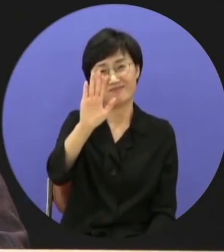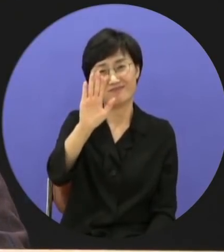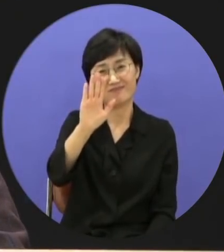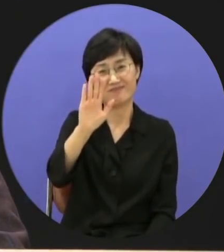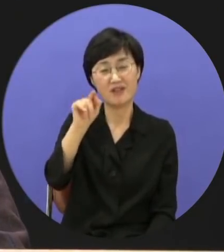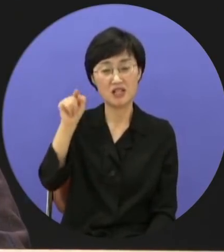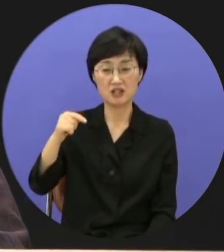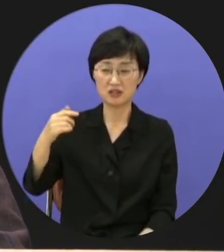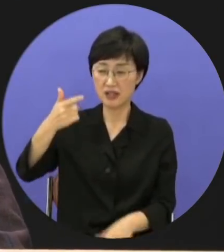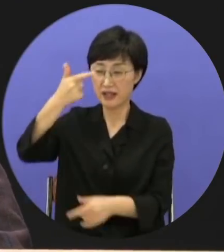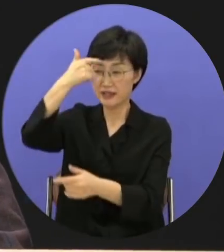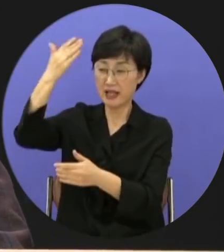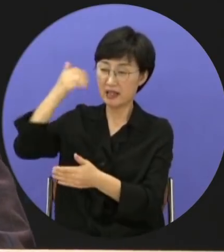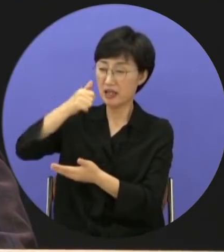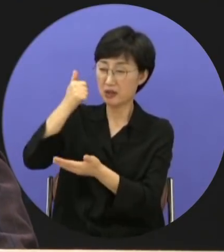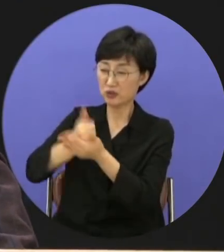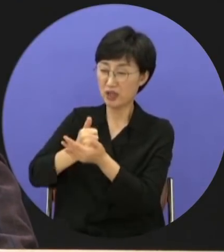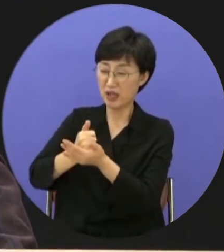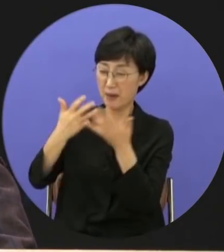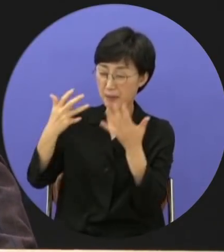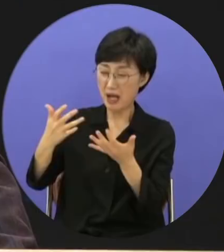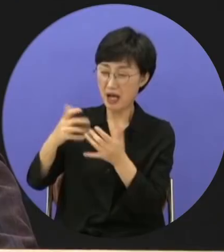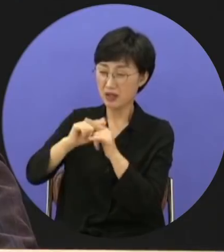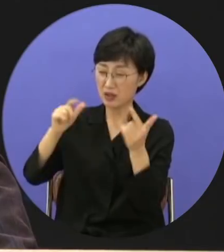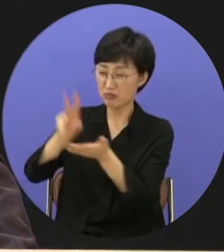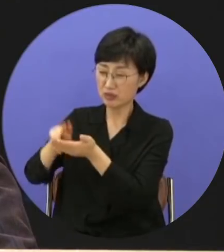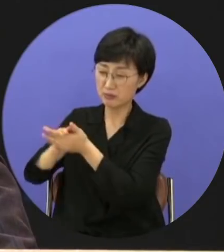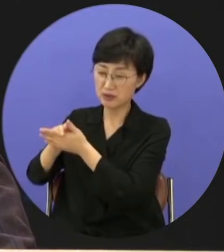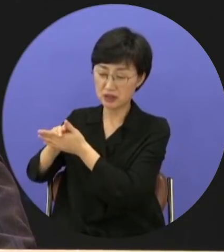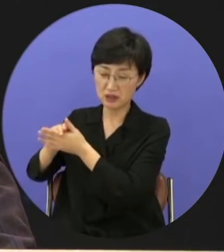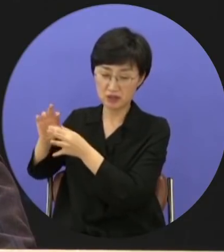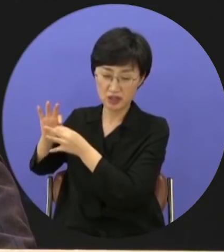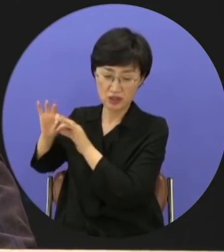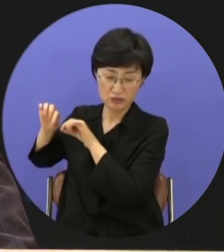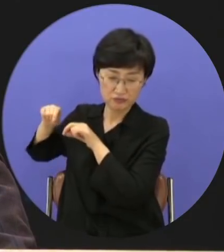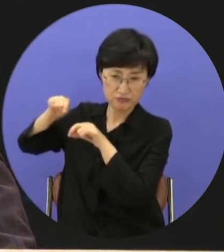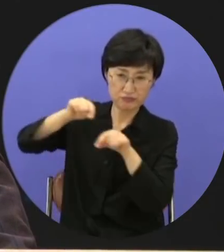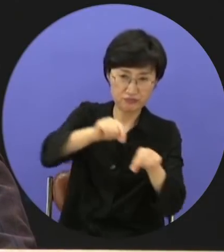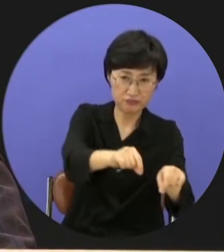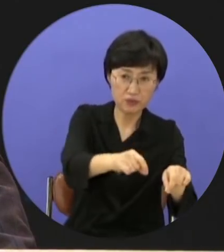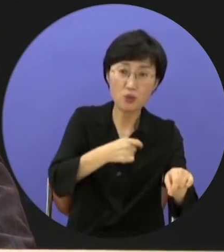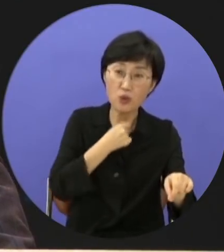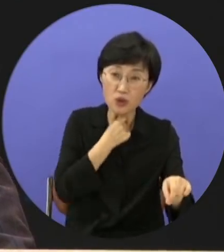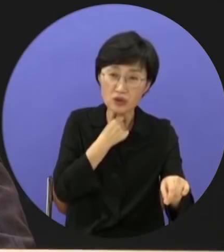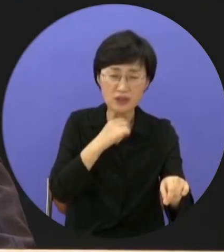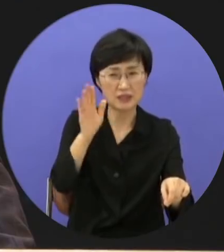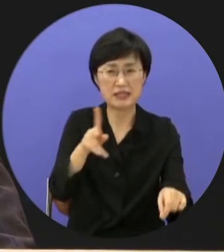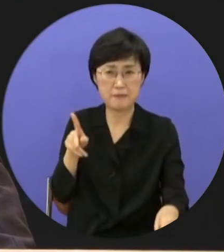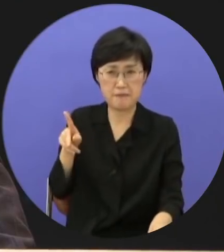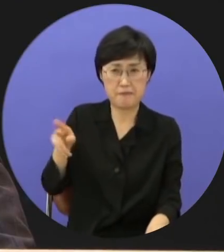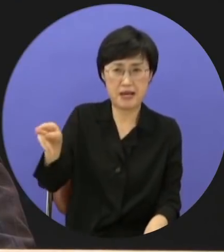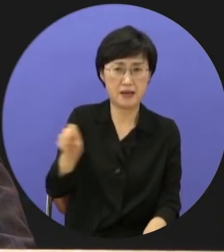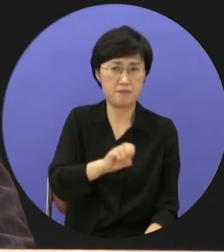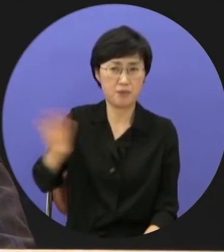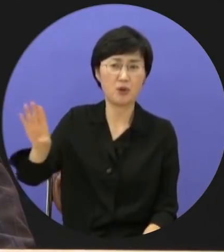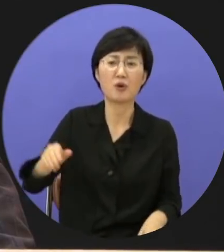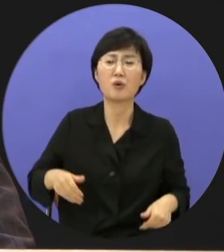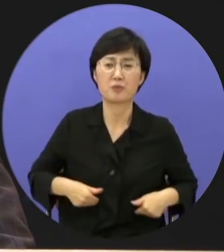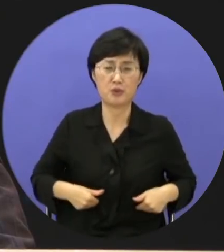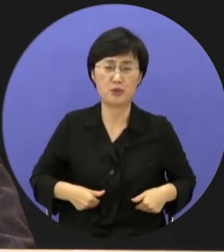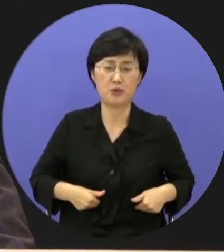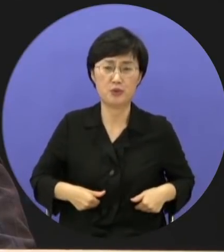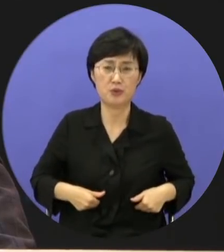so your family line, your past, it does not completely get, it does not disappear on its own. It is bound to catch up to you and it will be related